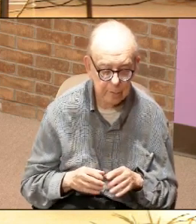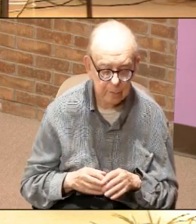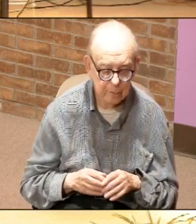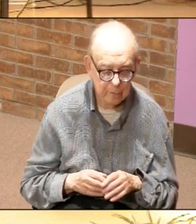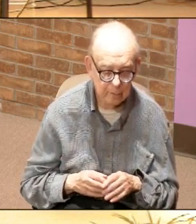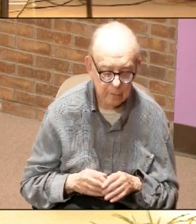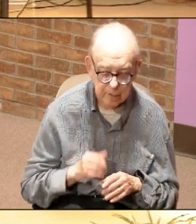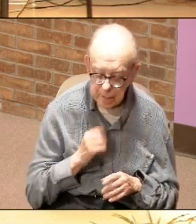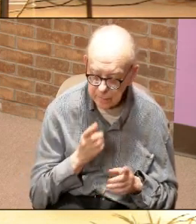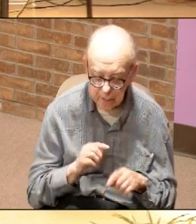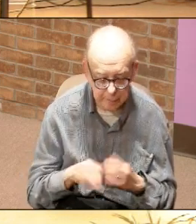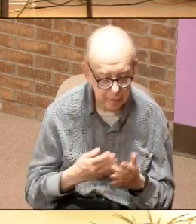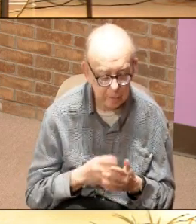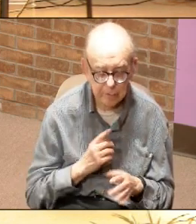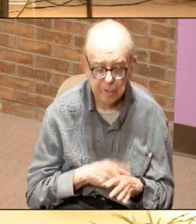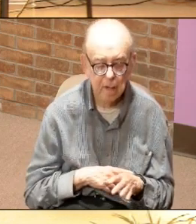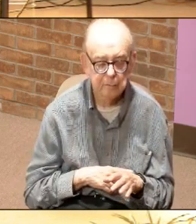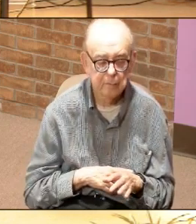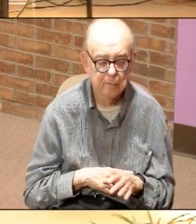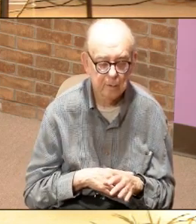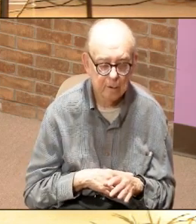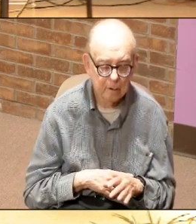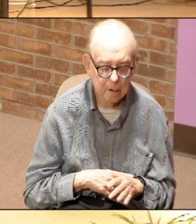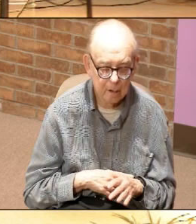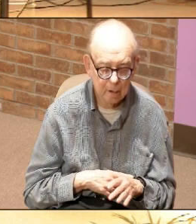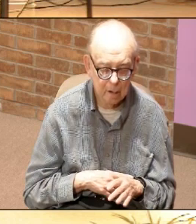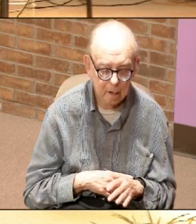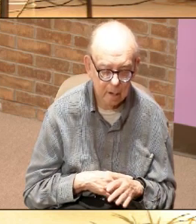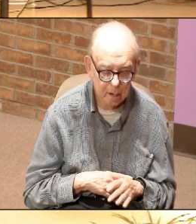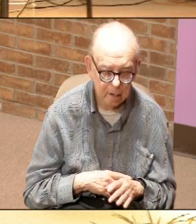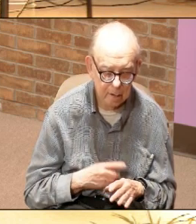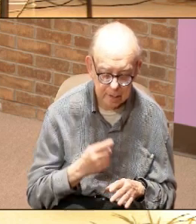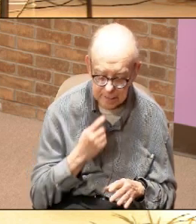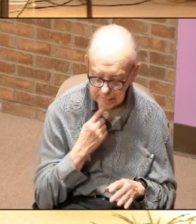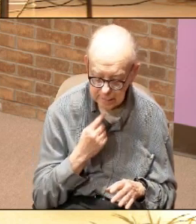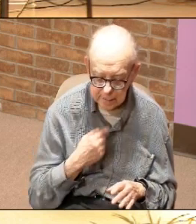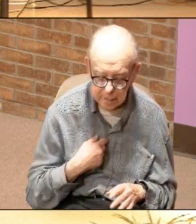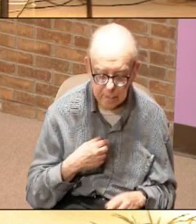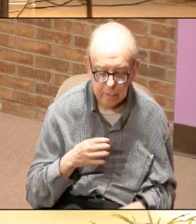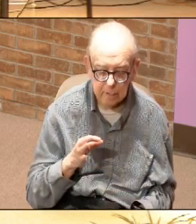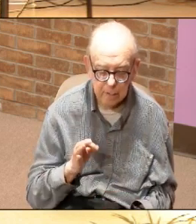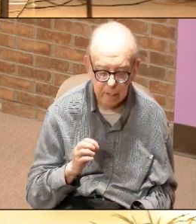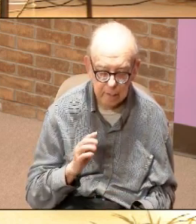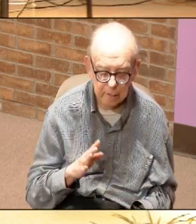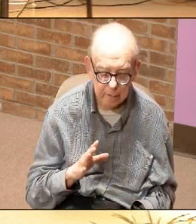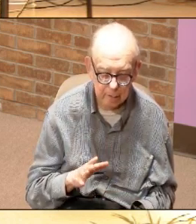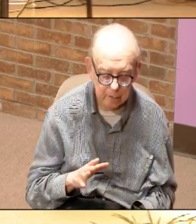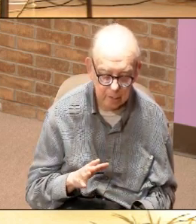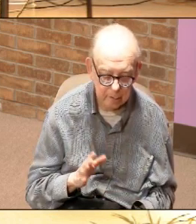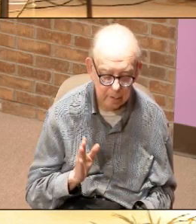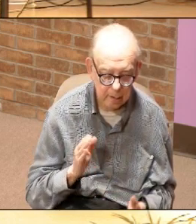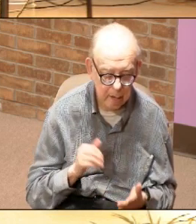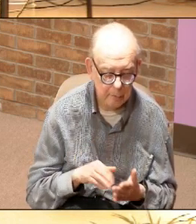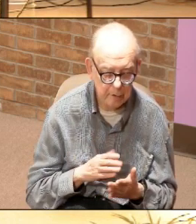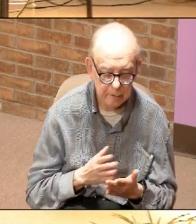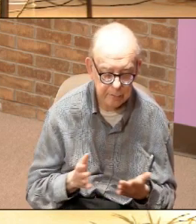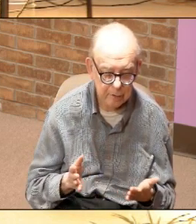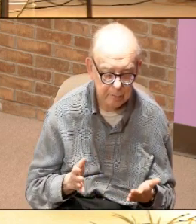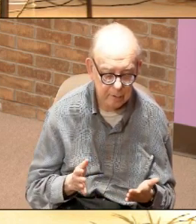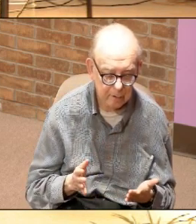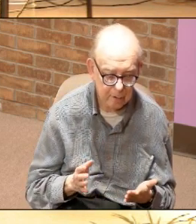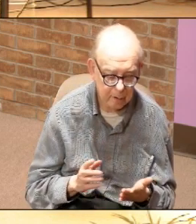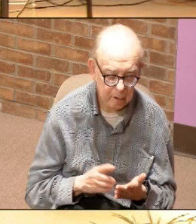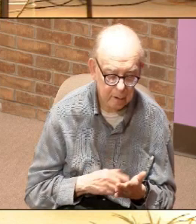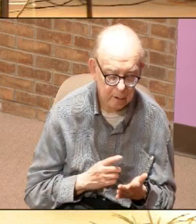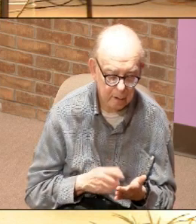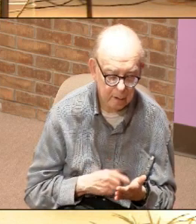It doesn't happen all the time because it tells me it's 9:45 and I'm right in the middle of something. And